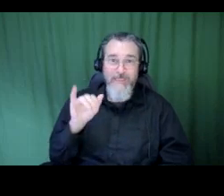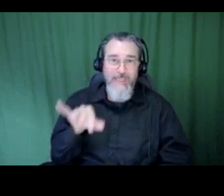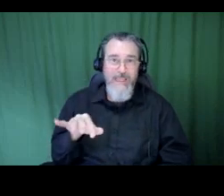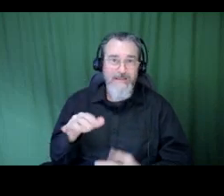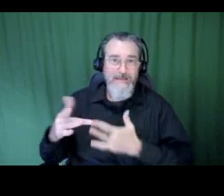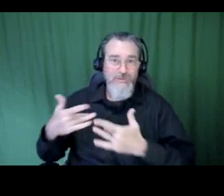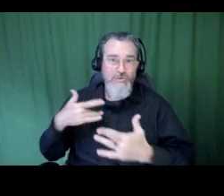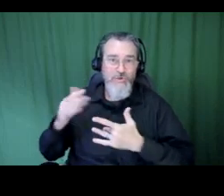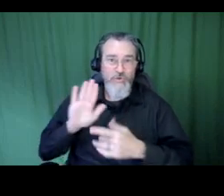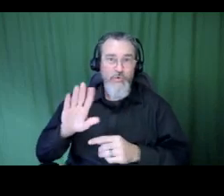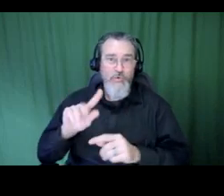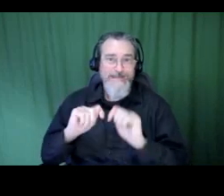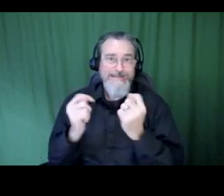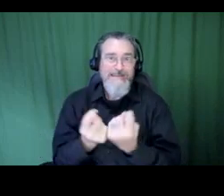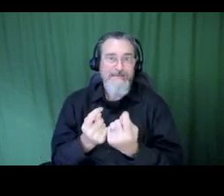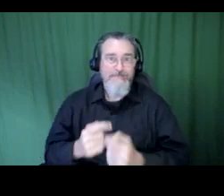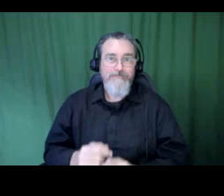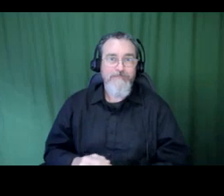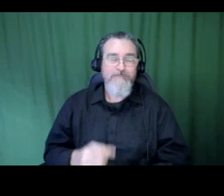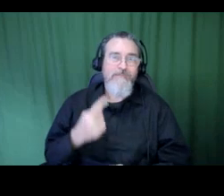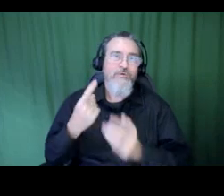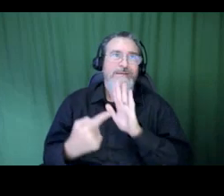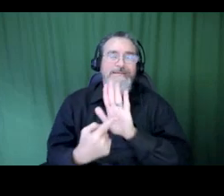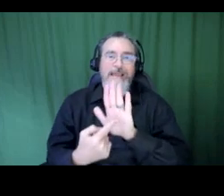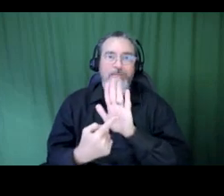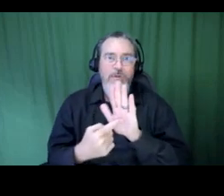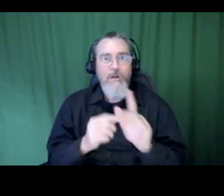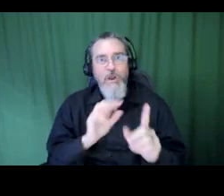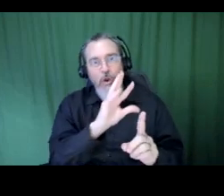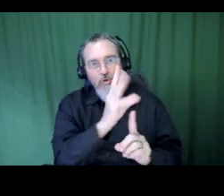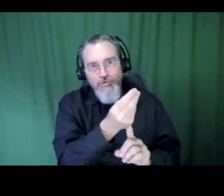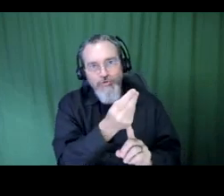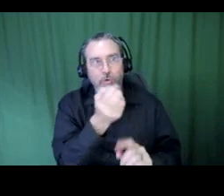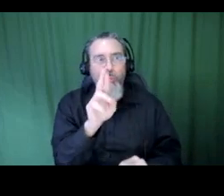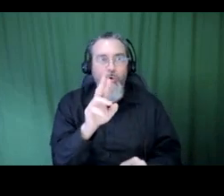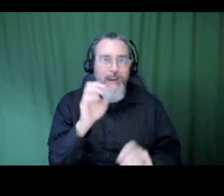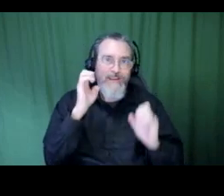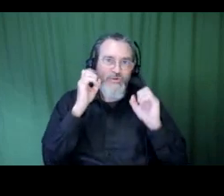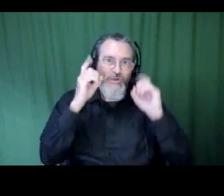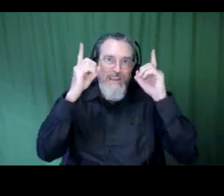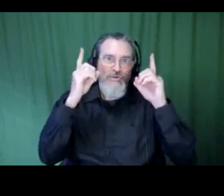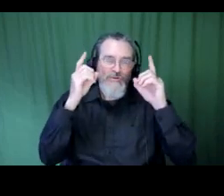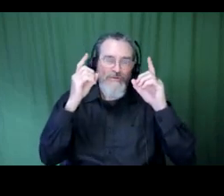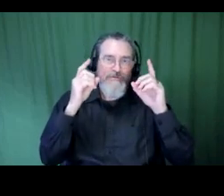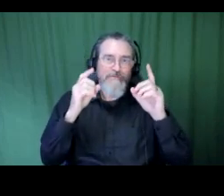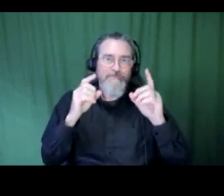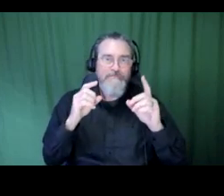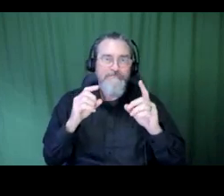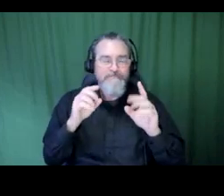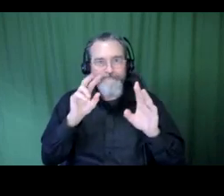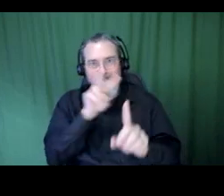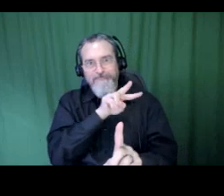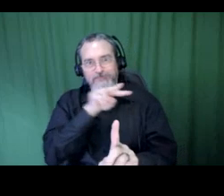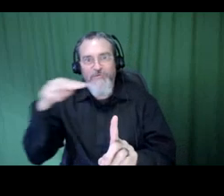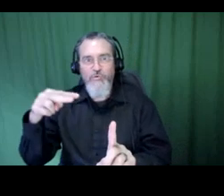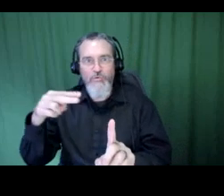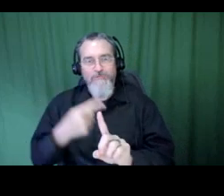climate-ready workforce effort? For example, a cultural or educational lens we may have at NOAA about climate resilience.